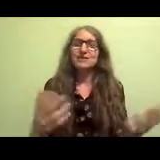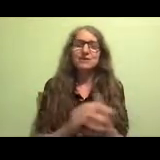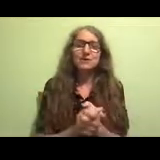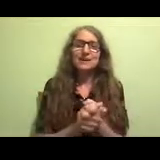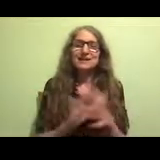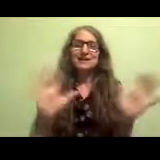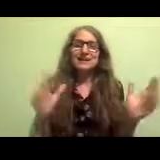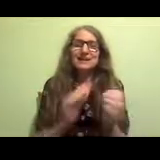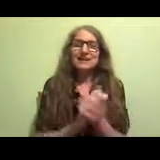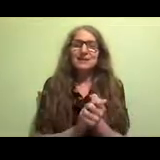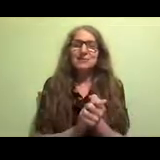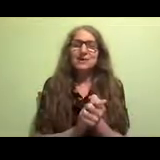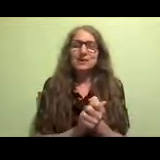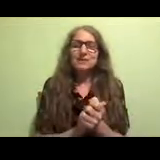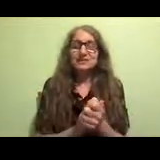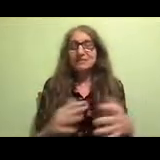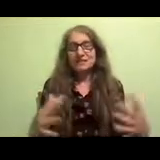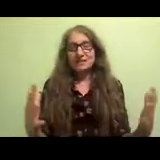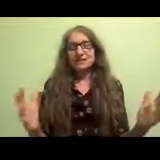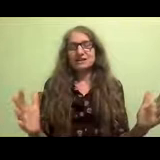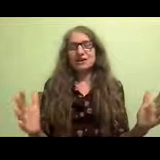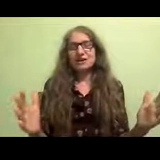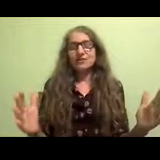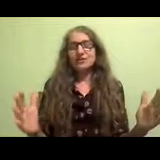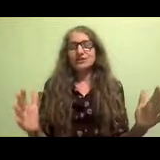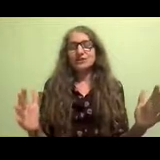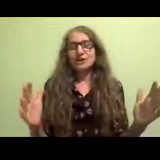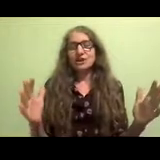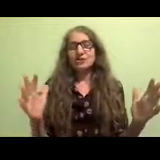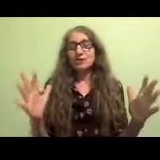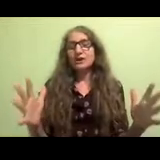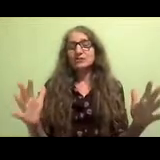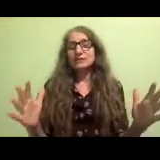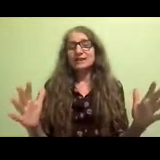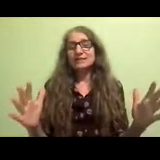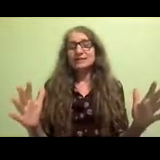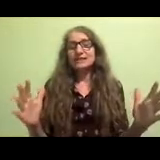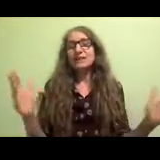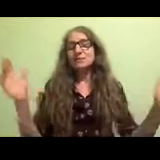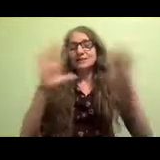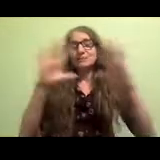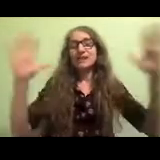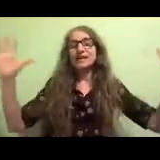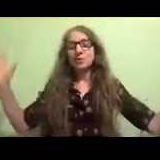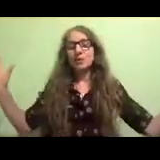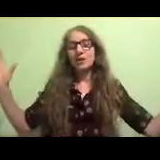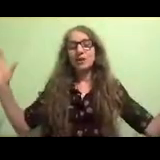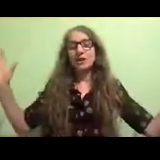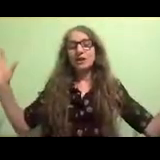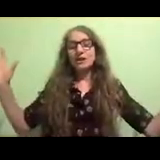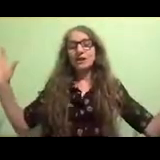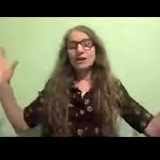a photo in, we were able, Simon did all these drawings for us, and then they were displayed on the